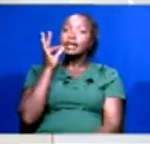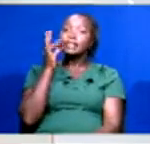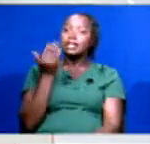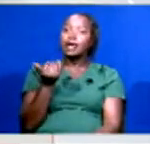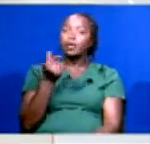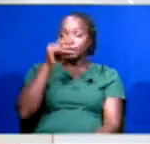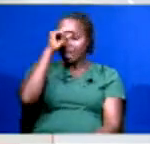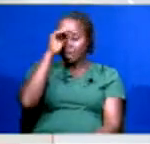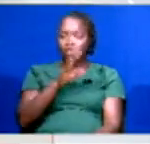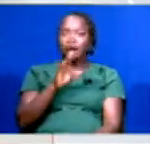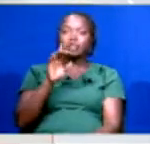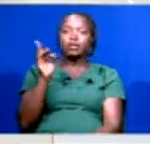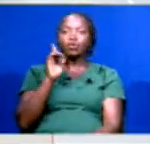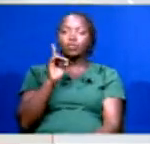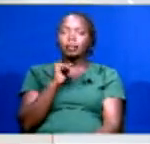Nairobi.